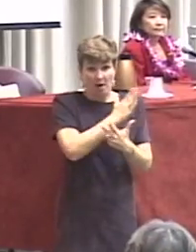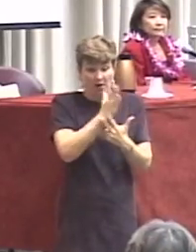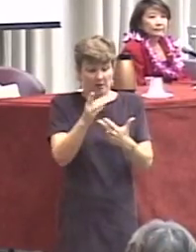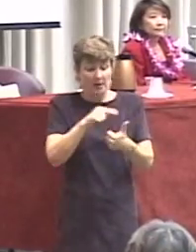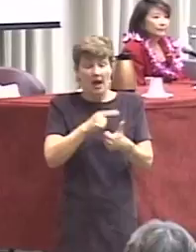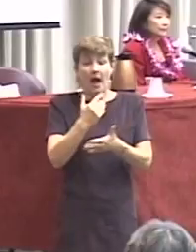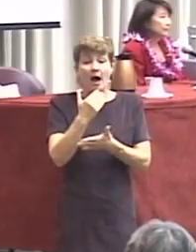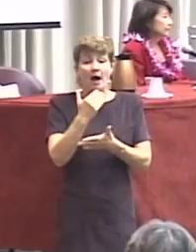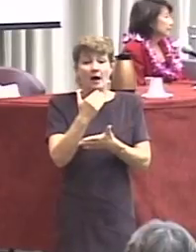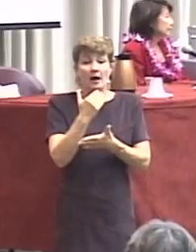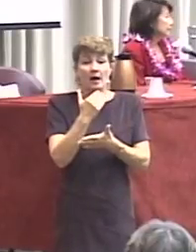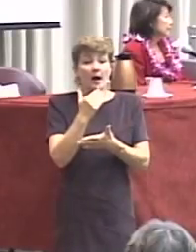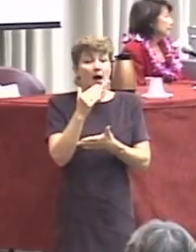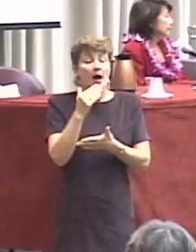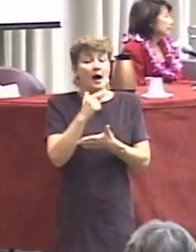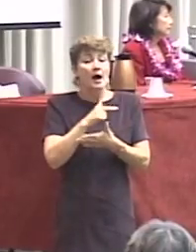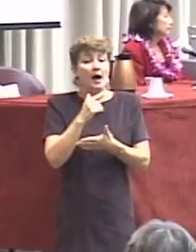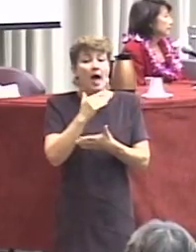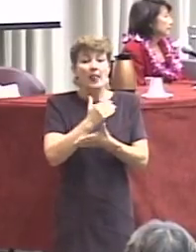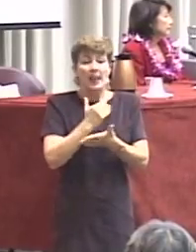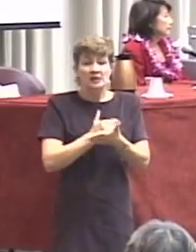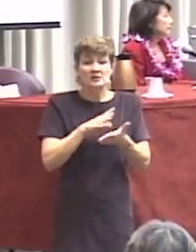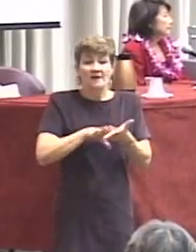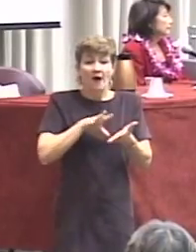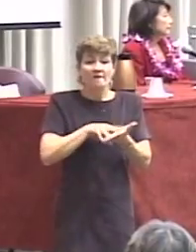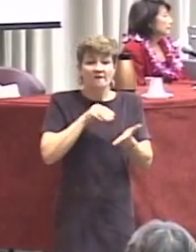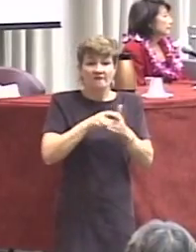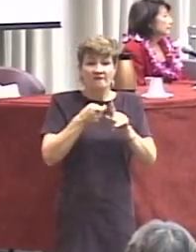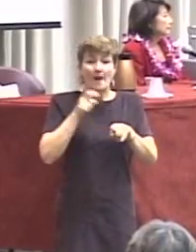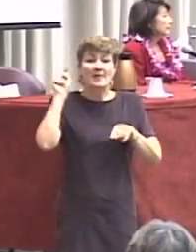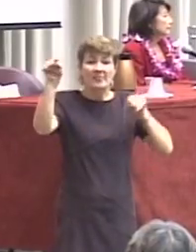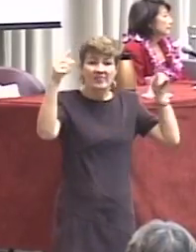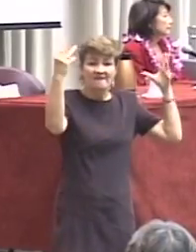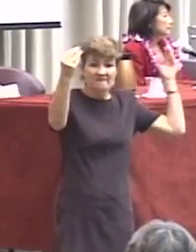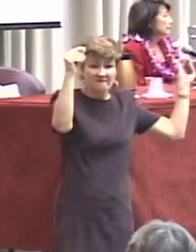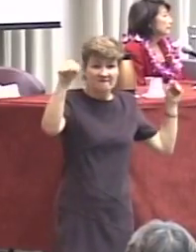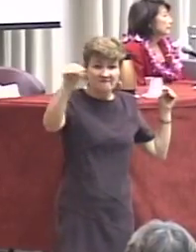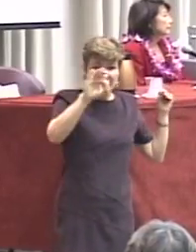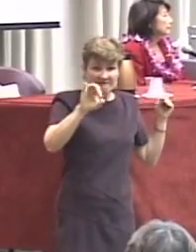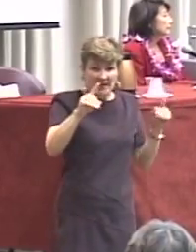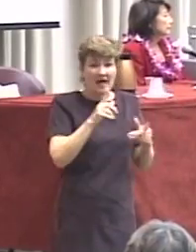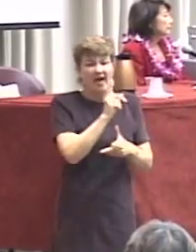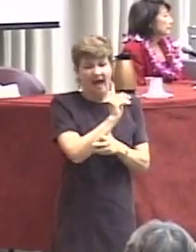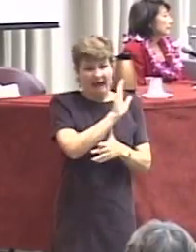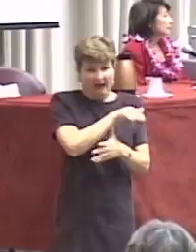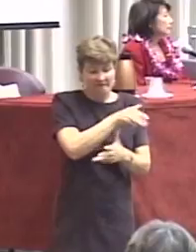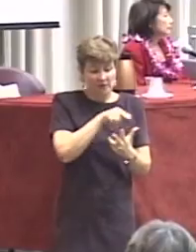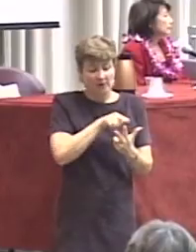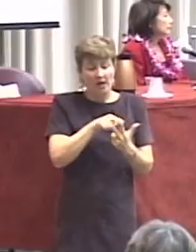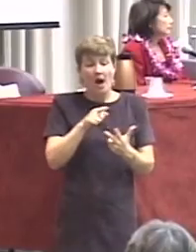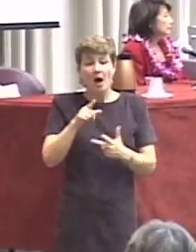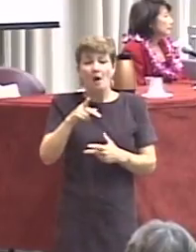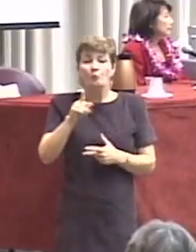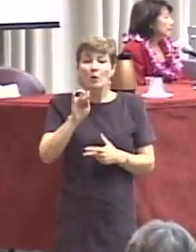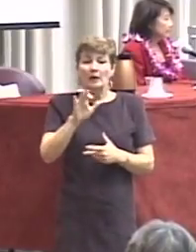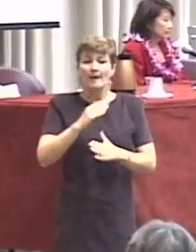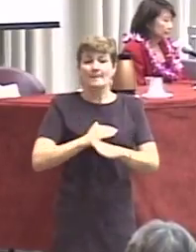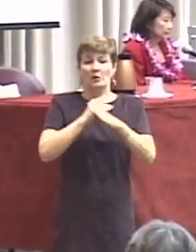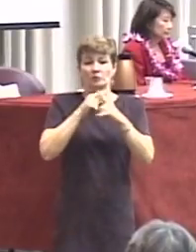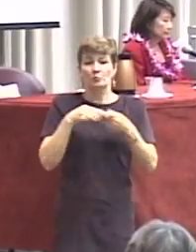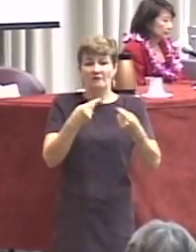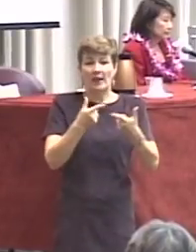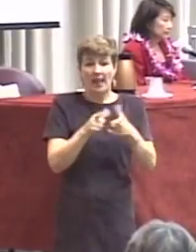is lessons from the field, and that will be half an hour. After that, we'll talk about practical barriers to providing